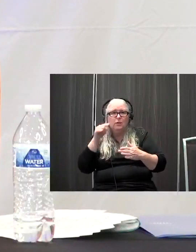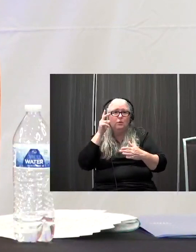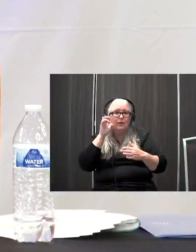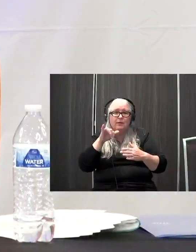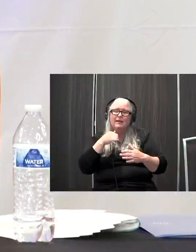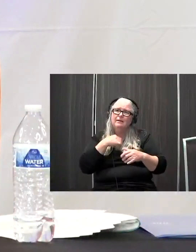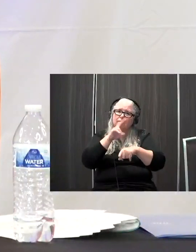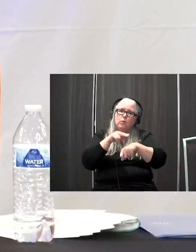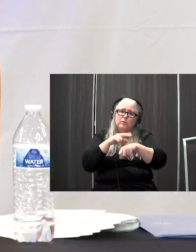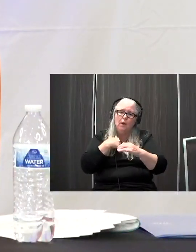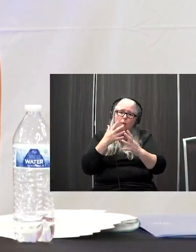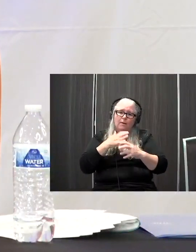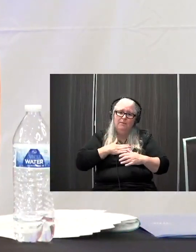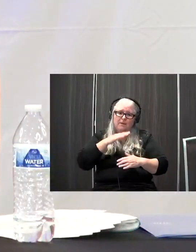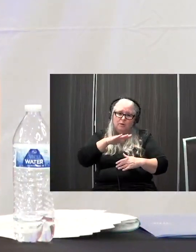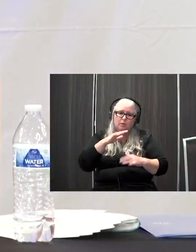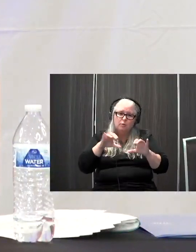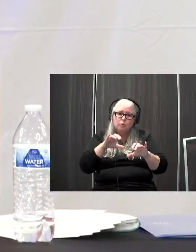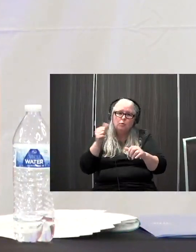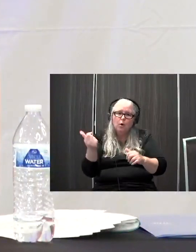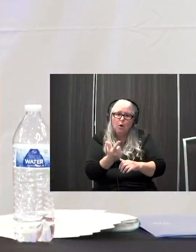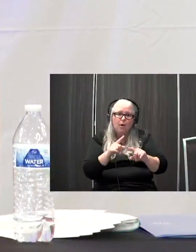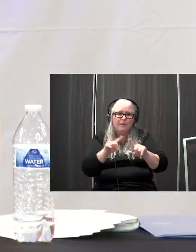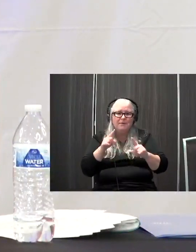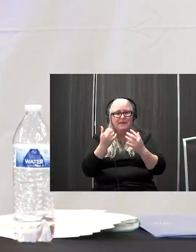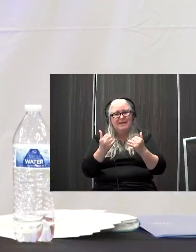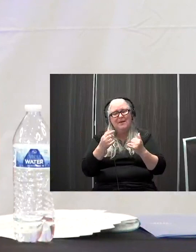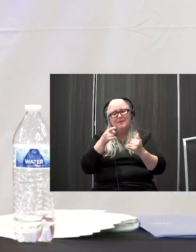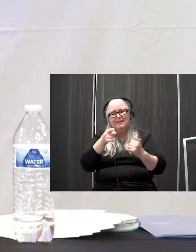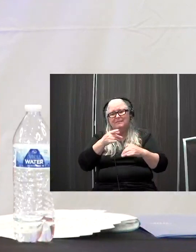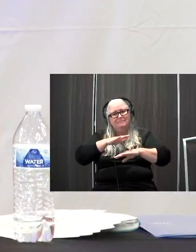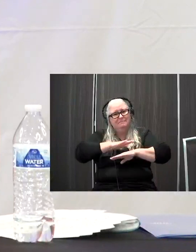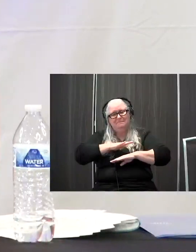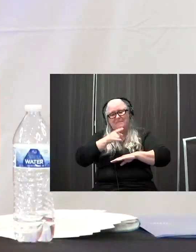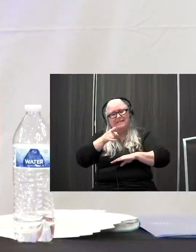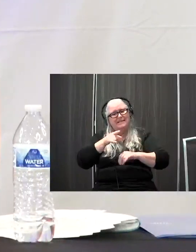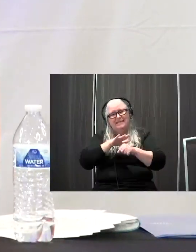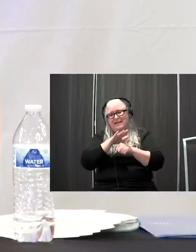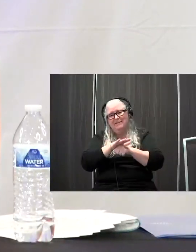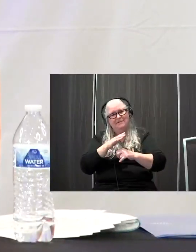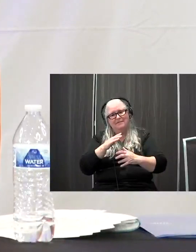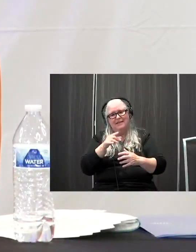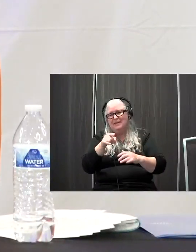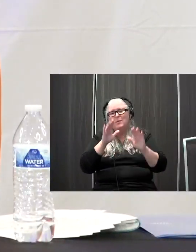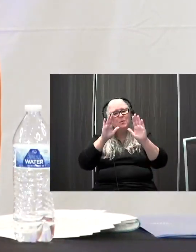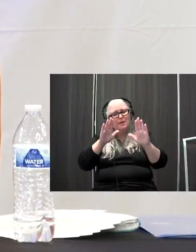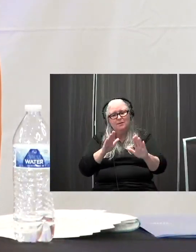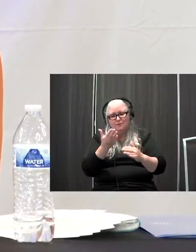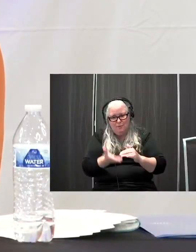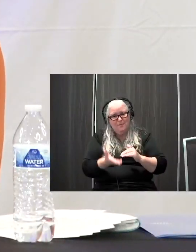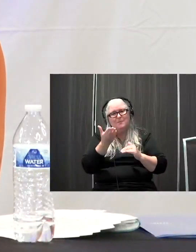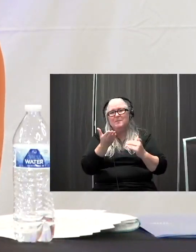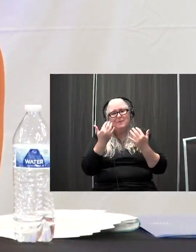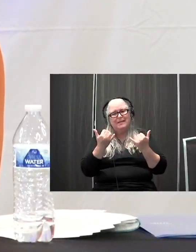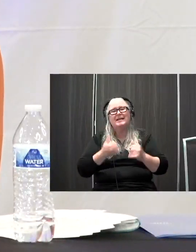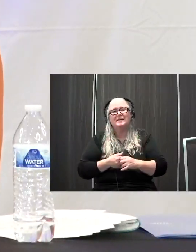want him to be able to do that, but he's enough right now. Right now, if nothing changed, he's wonderful right now. So remembering that with your